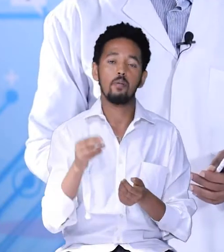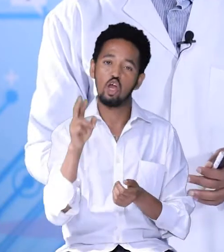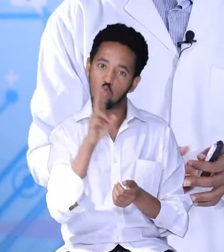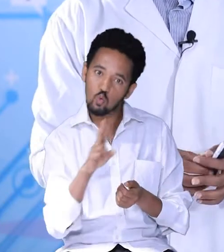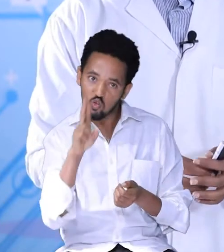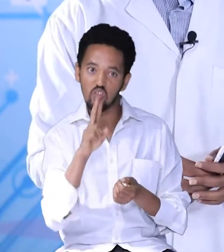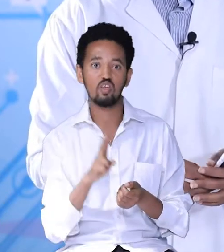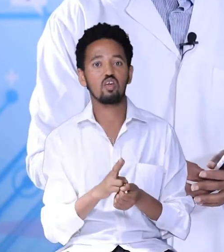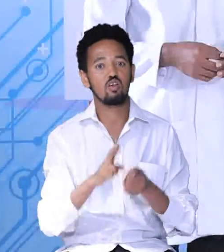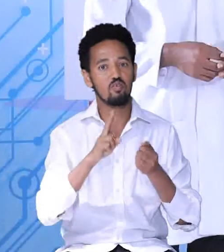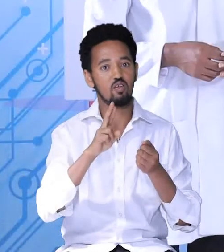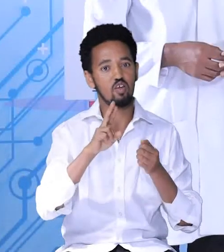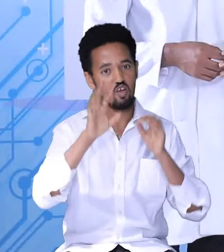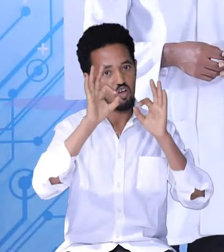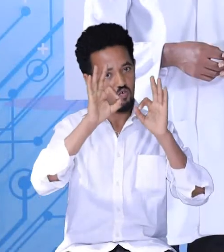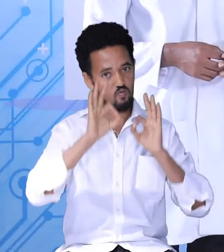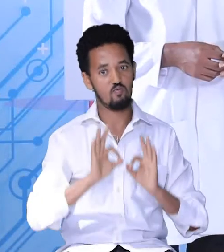different formulas.